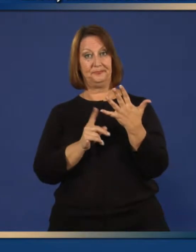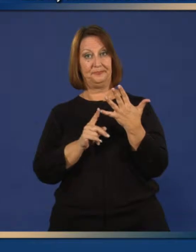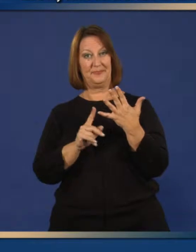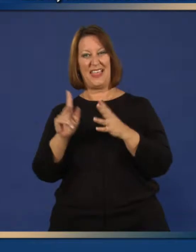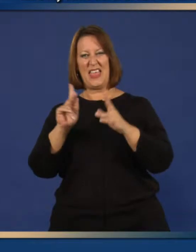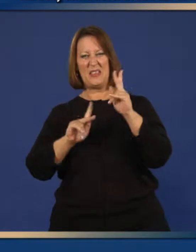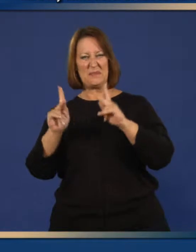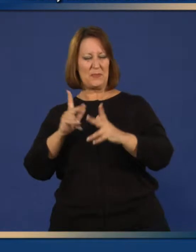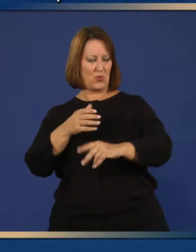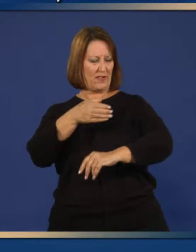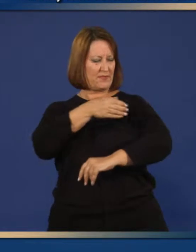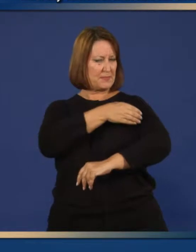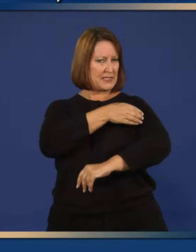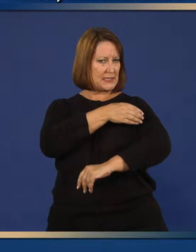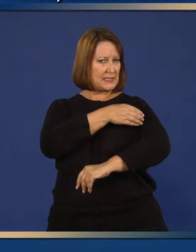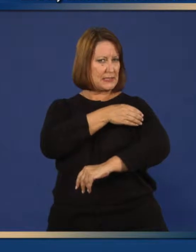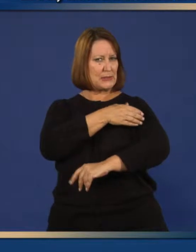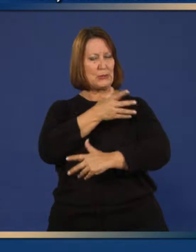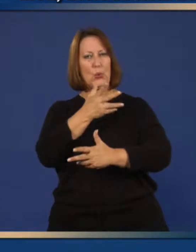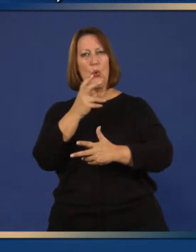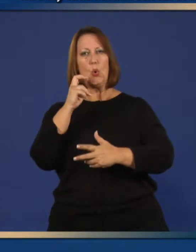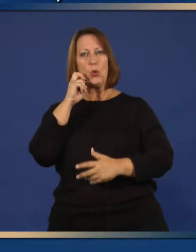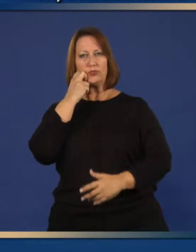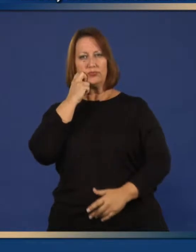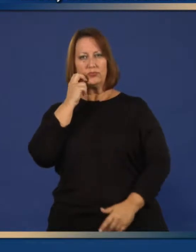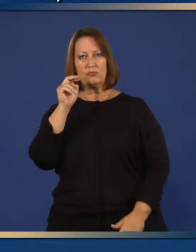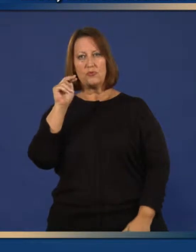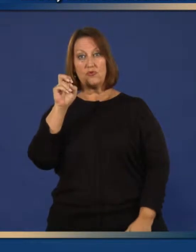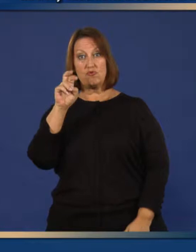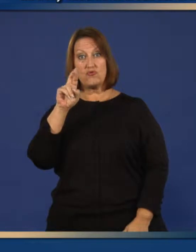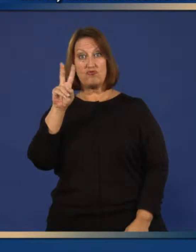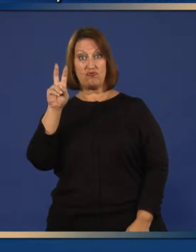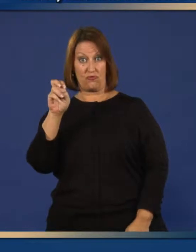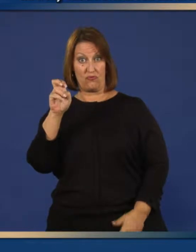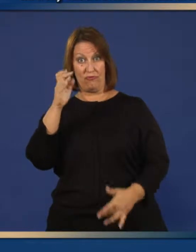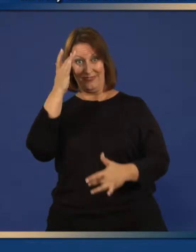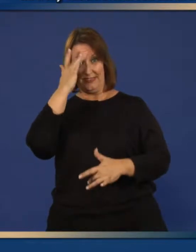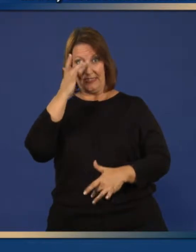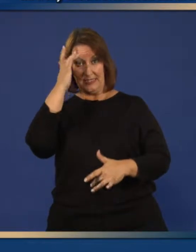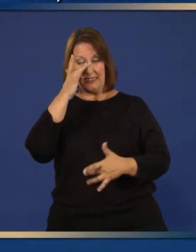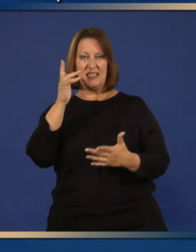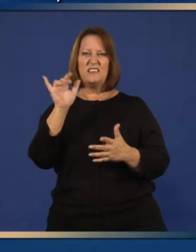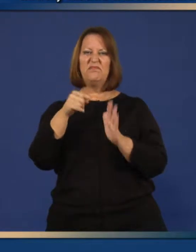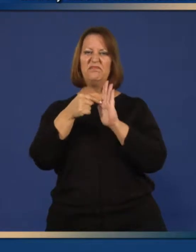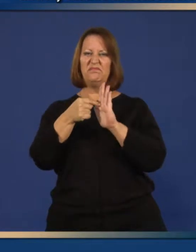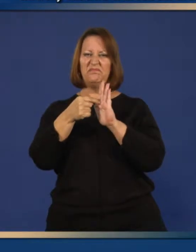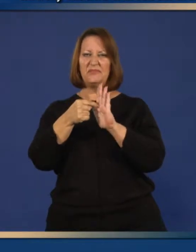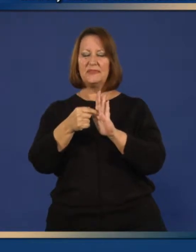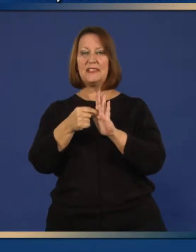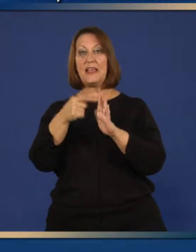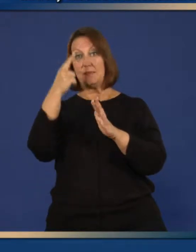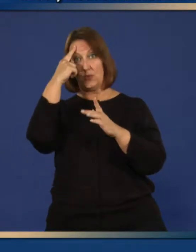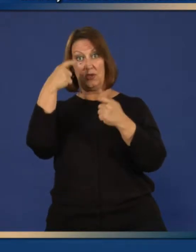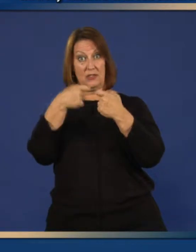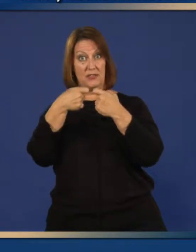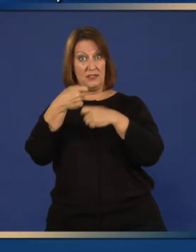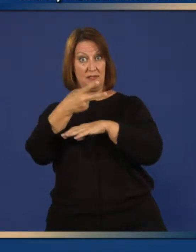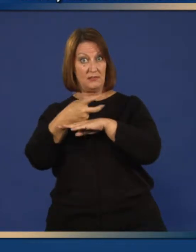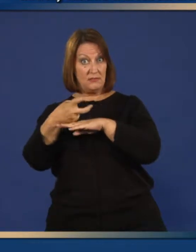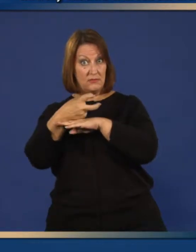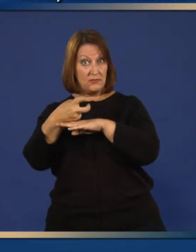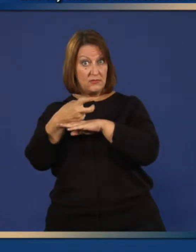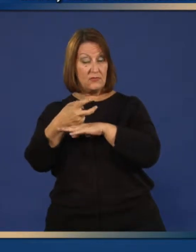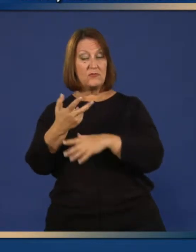Anyone with certain muscle or nerve disorders such as seizure disorders or cerebral